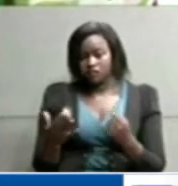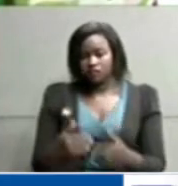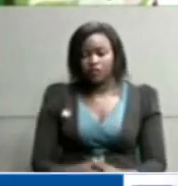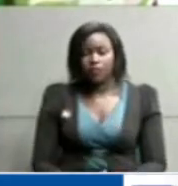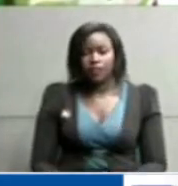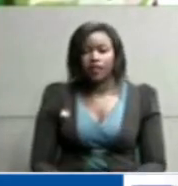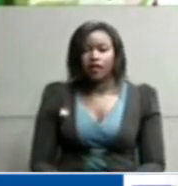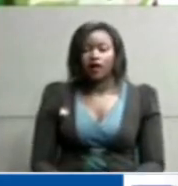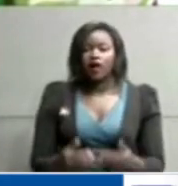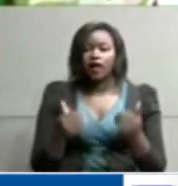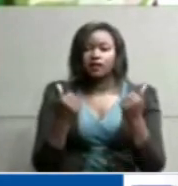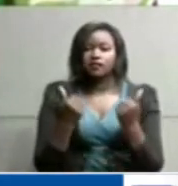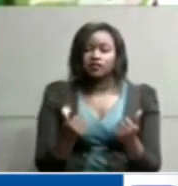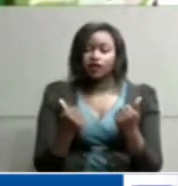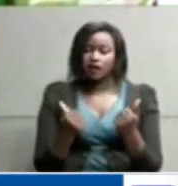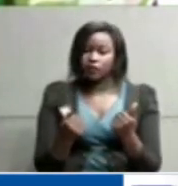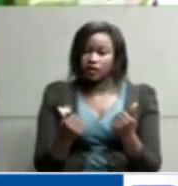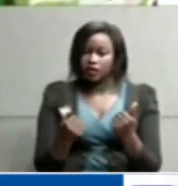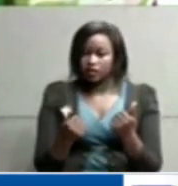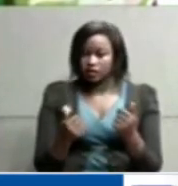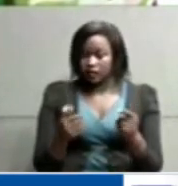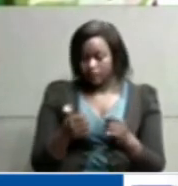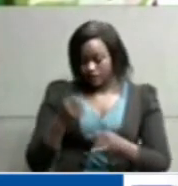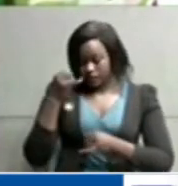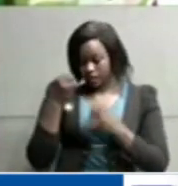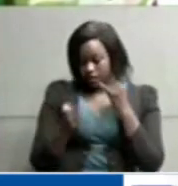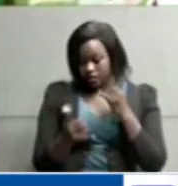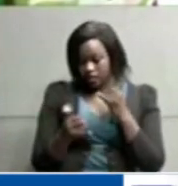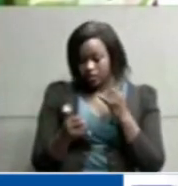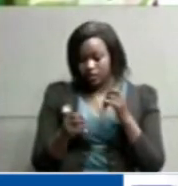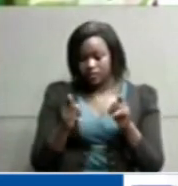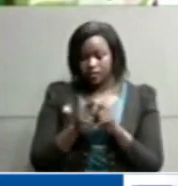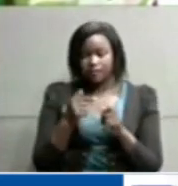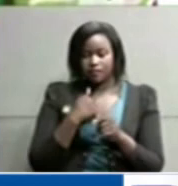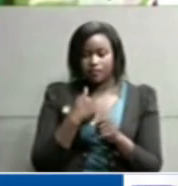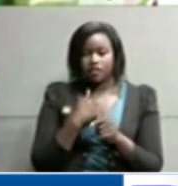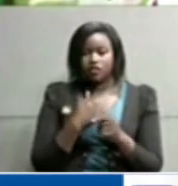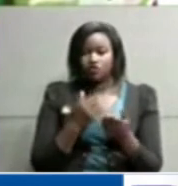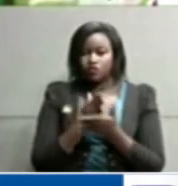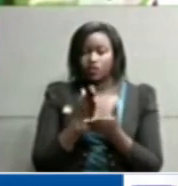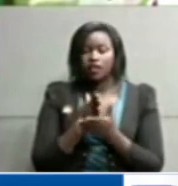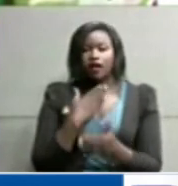So, now finally, I want really to